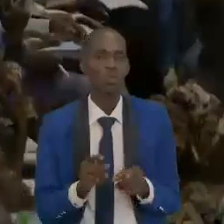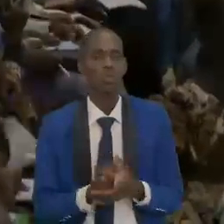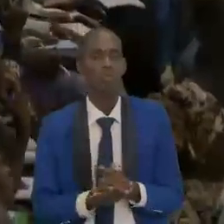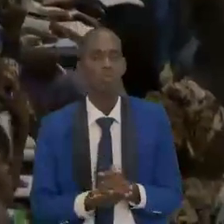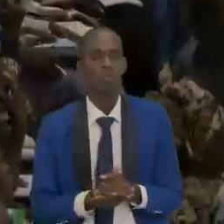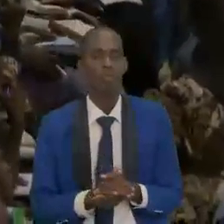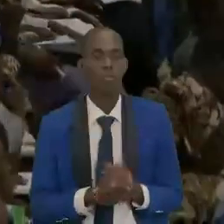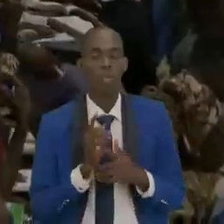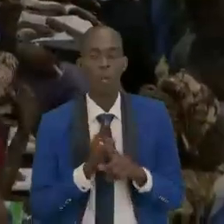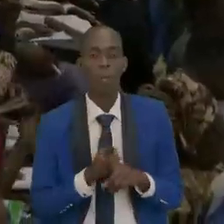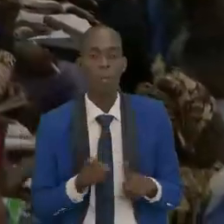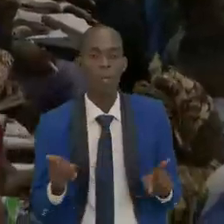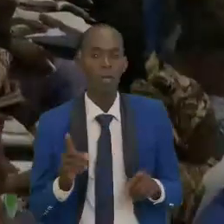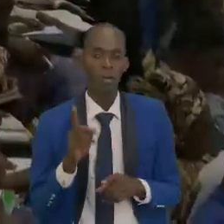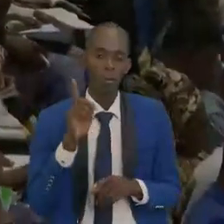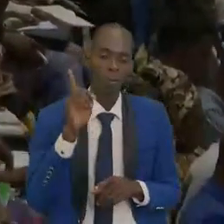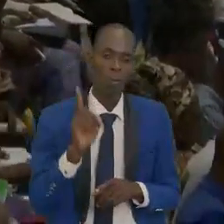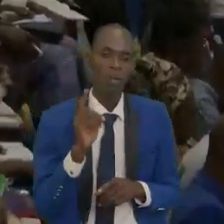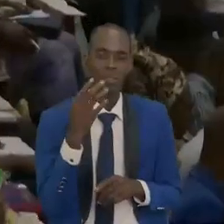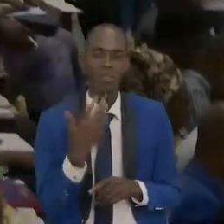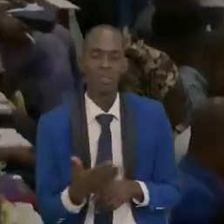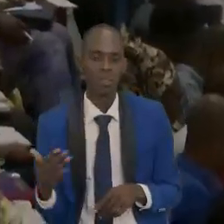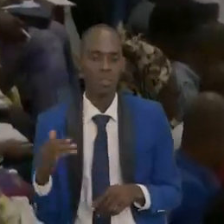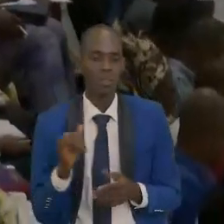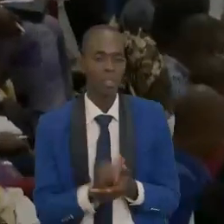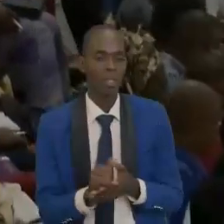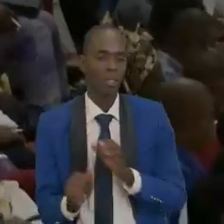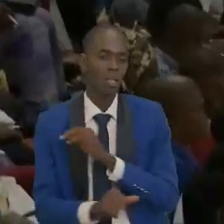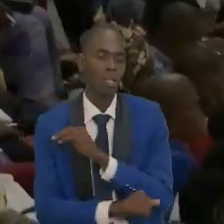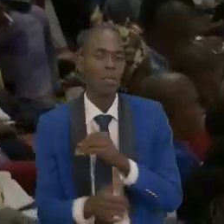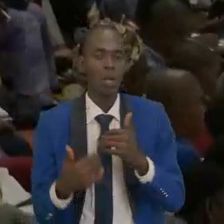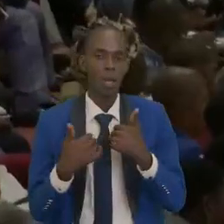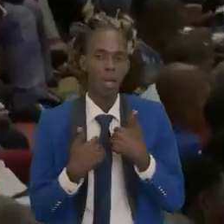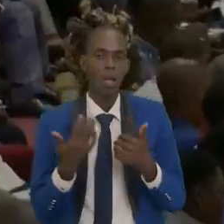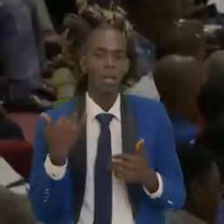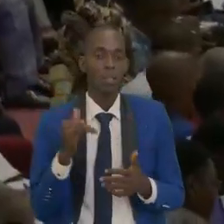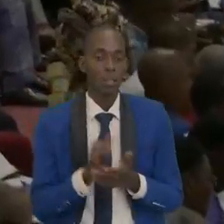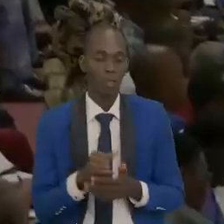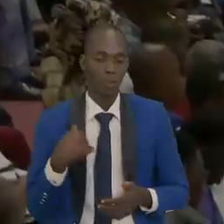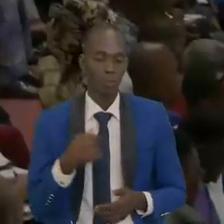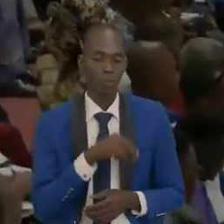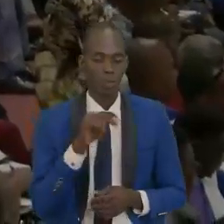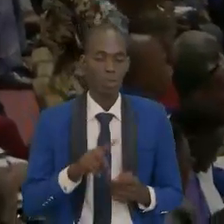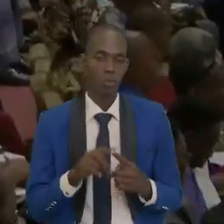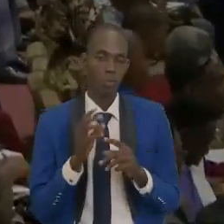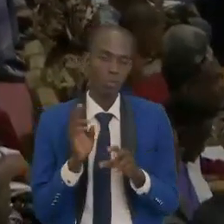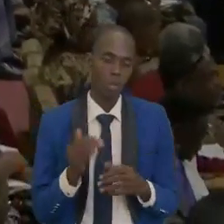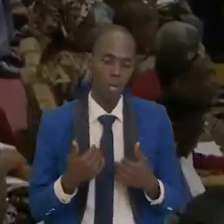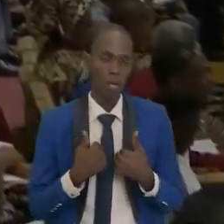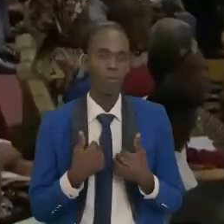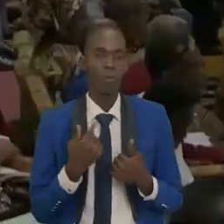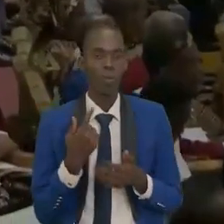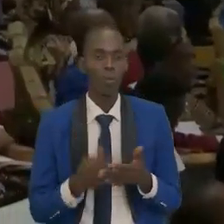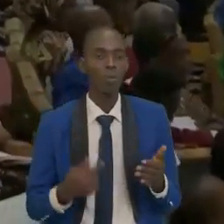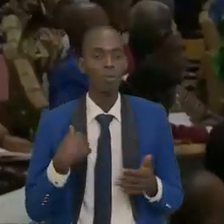but the one thing he asked which we ought to her which we must